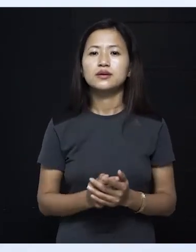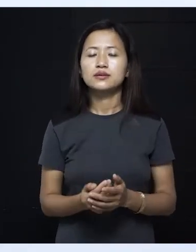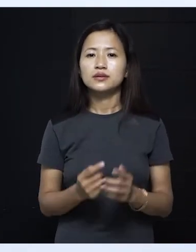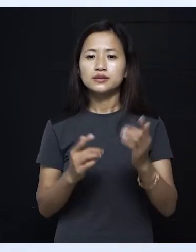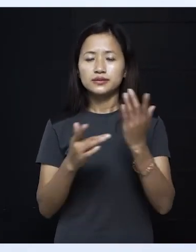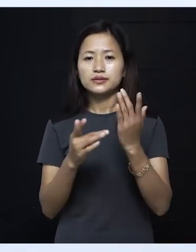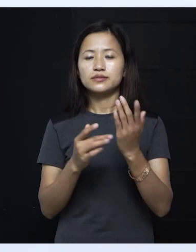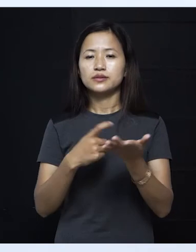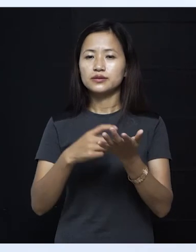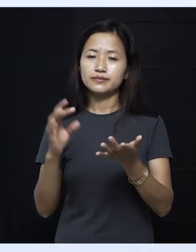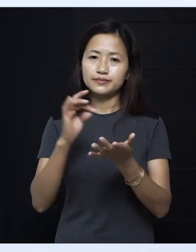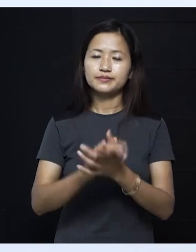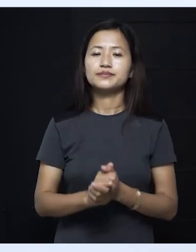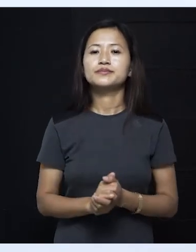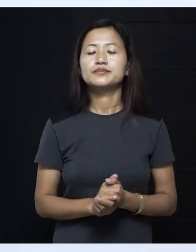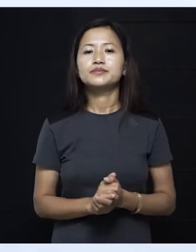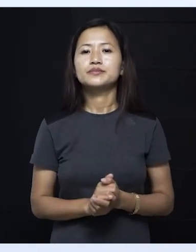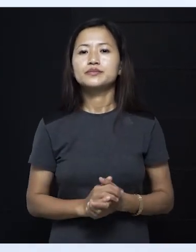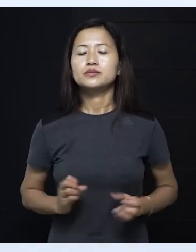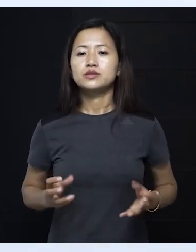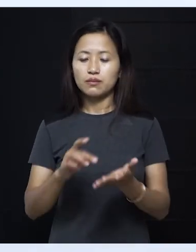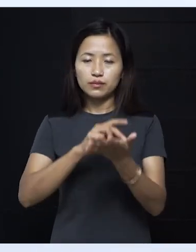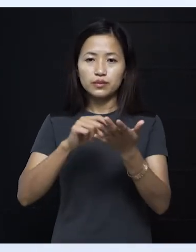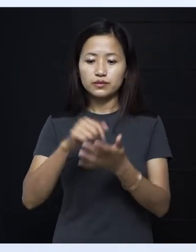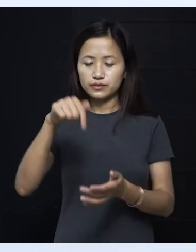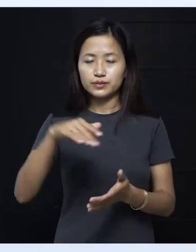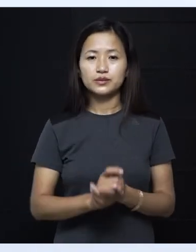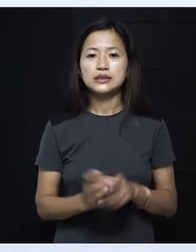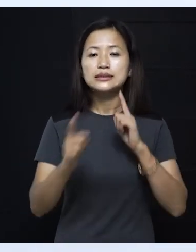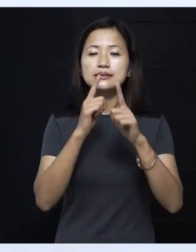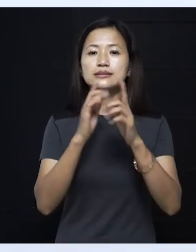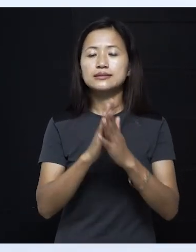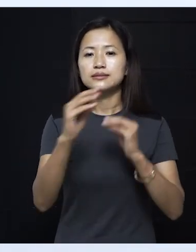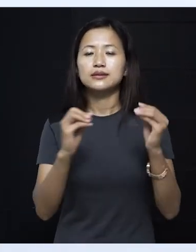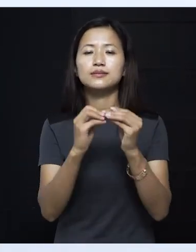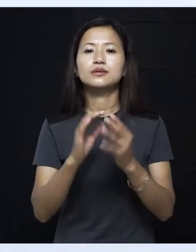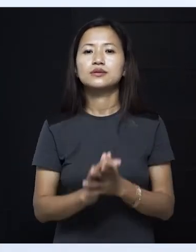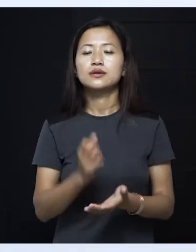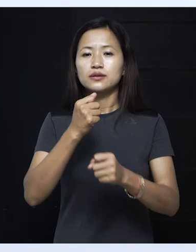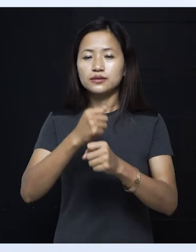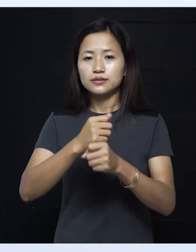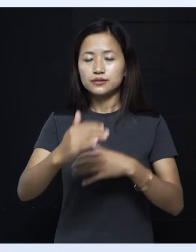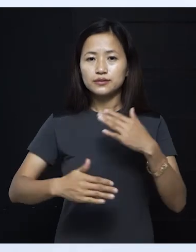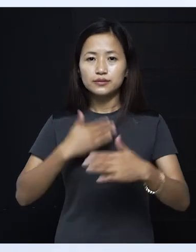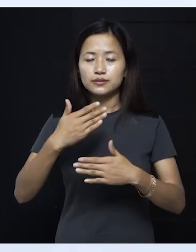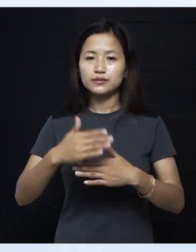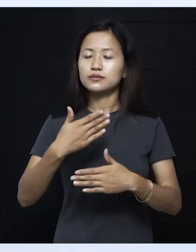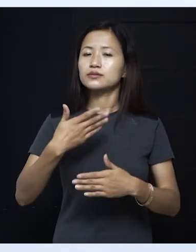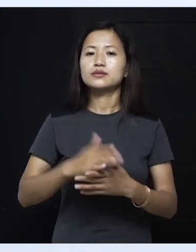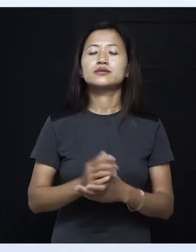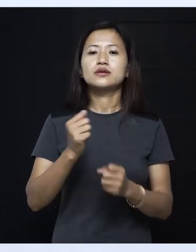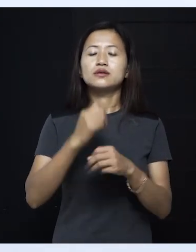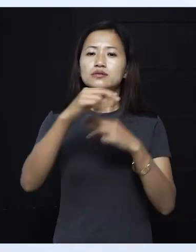the technical reforms, isn't it? Then apart from this, we have also discussed about this green revolution.